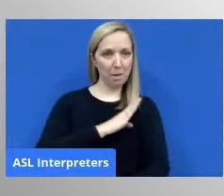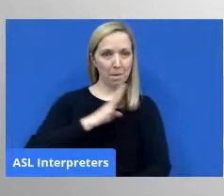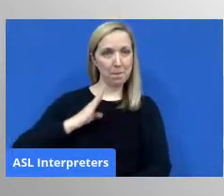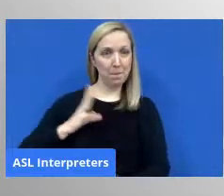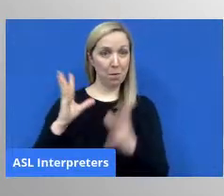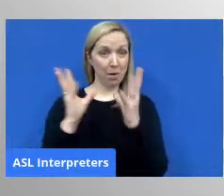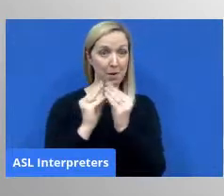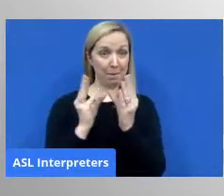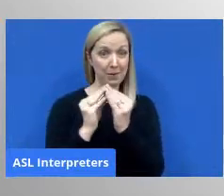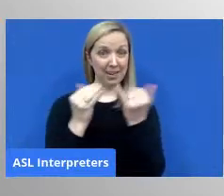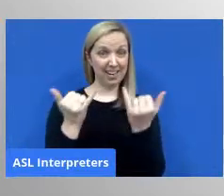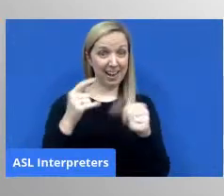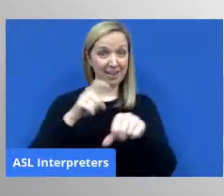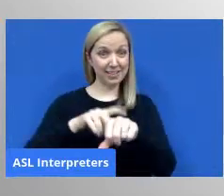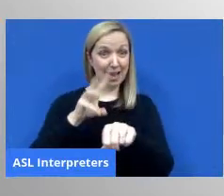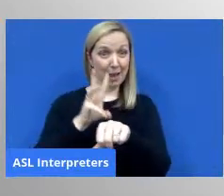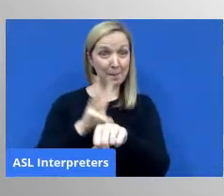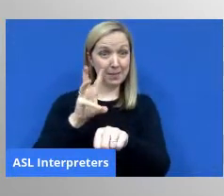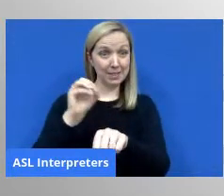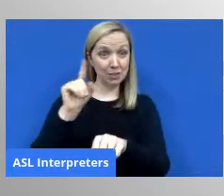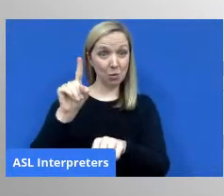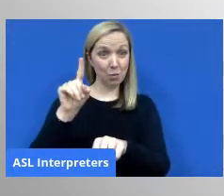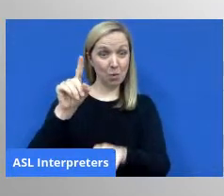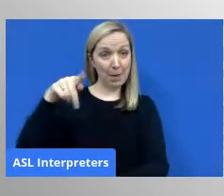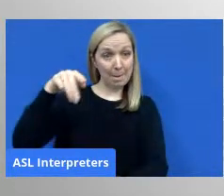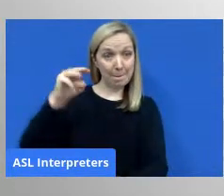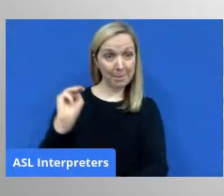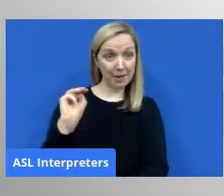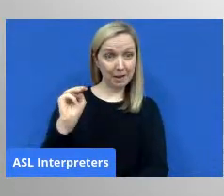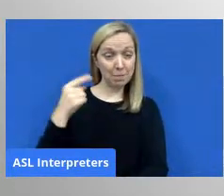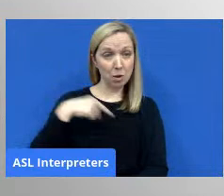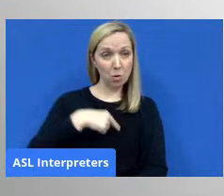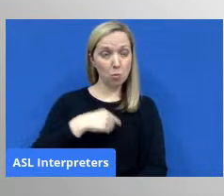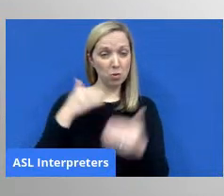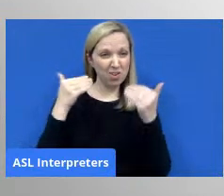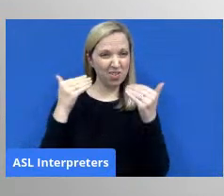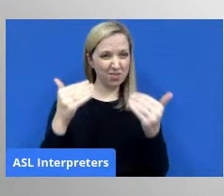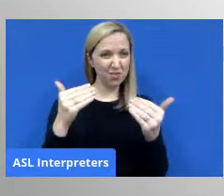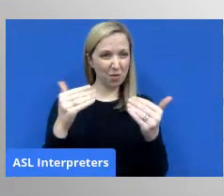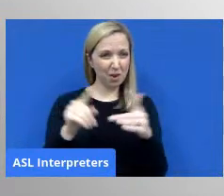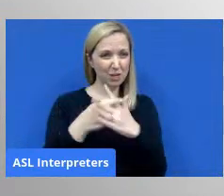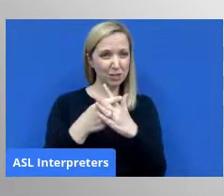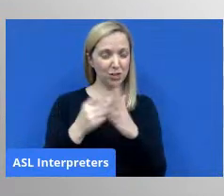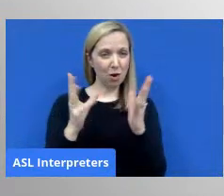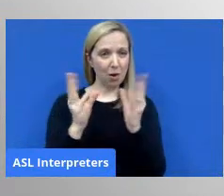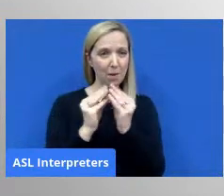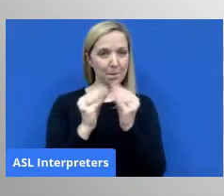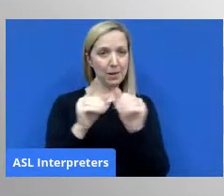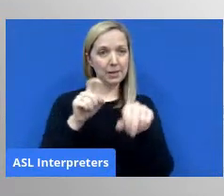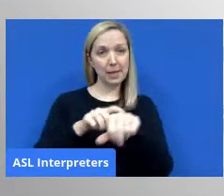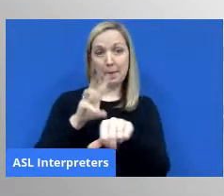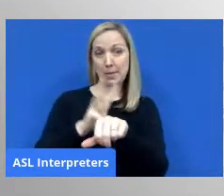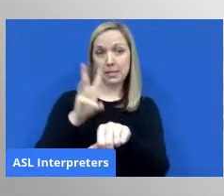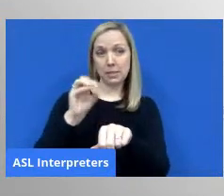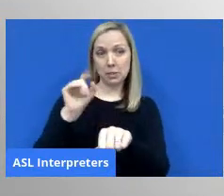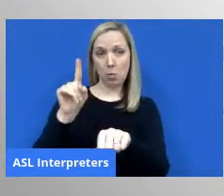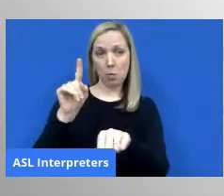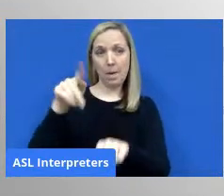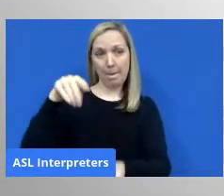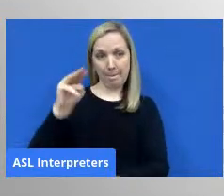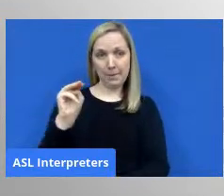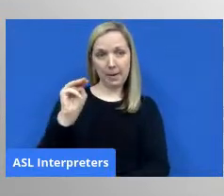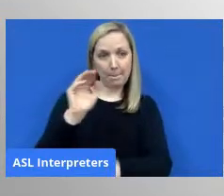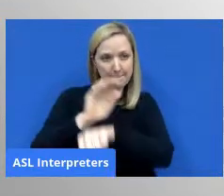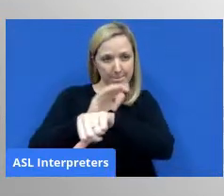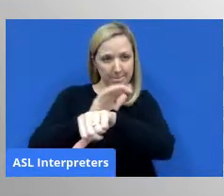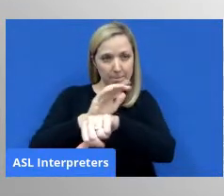It is 6:01 p.m. and we are calling the meeting. I'm calling the meeting to order at 6:01 p.m. Dr. Thomas, if you